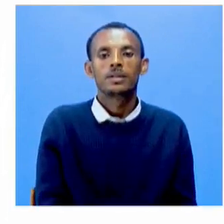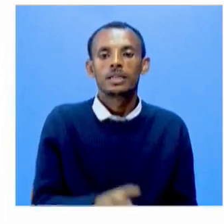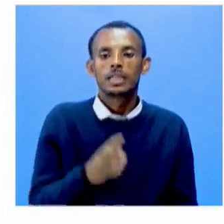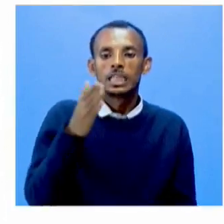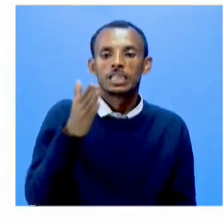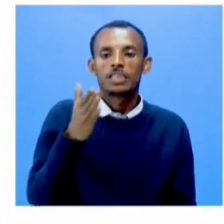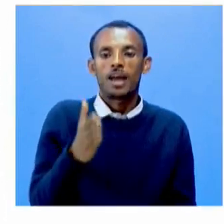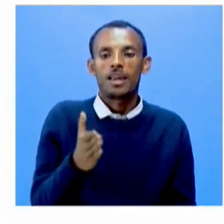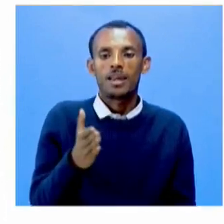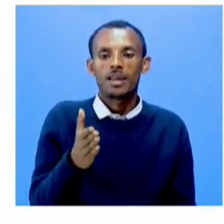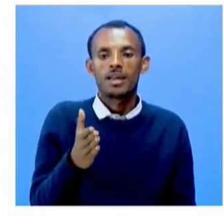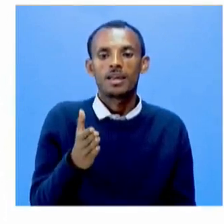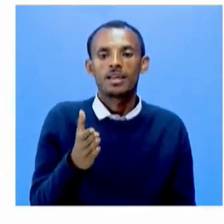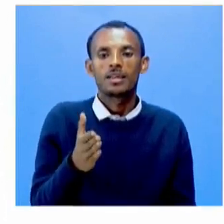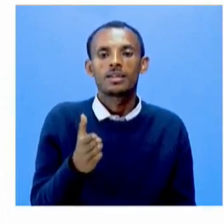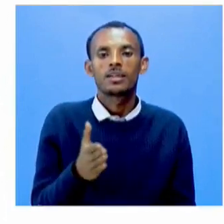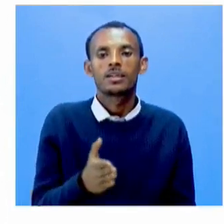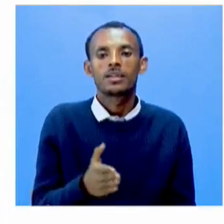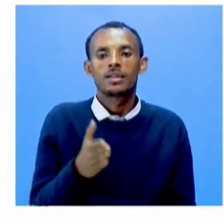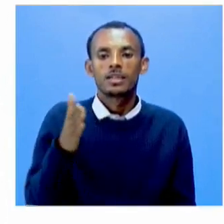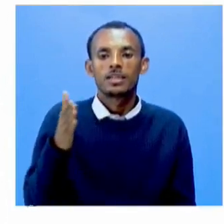side,